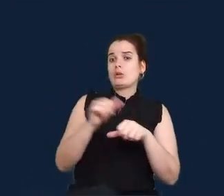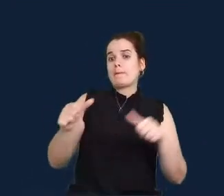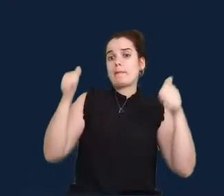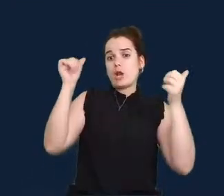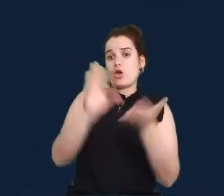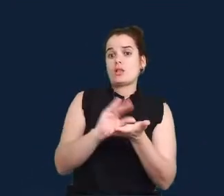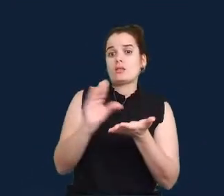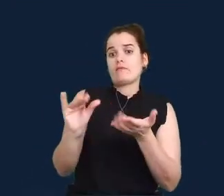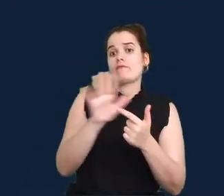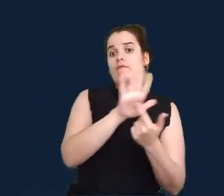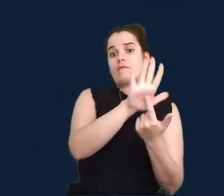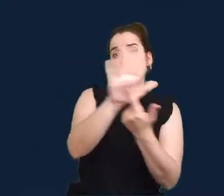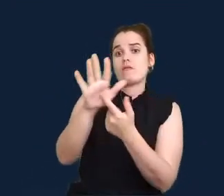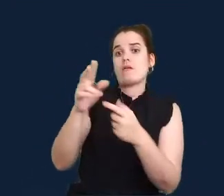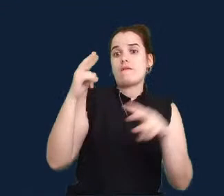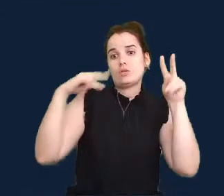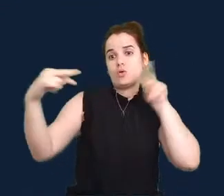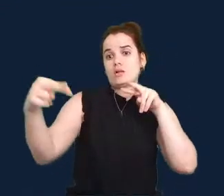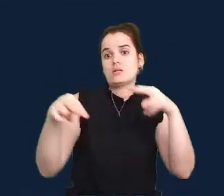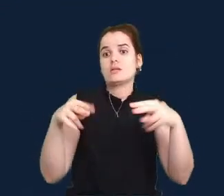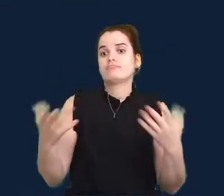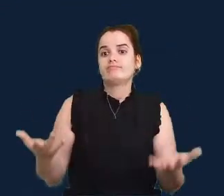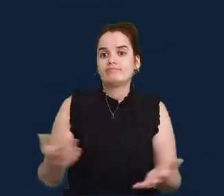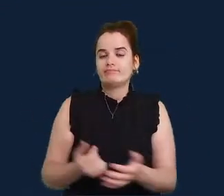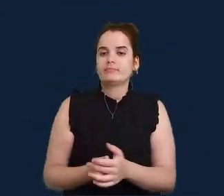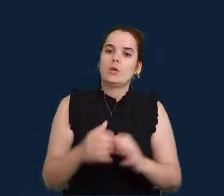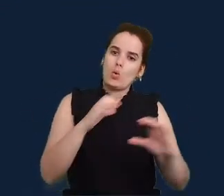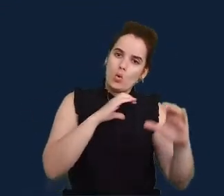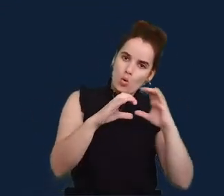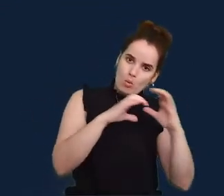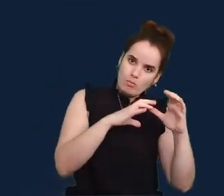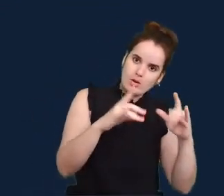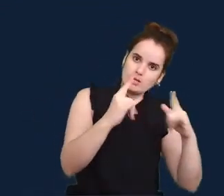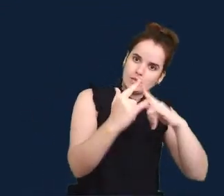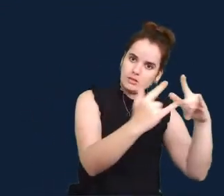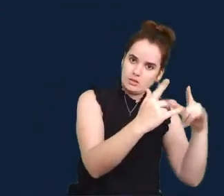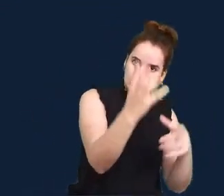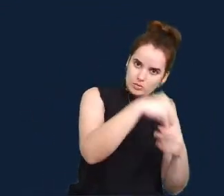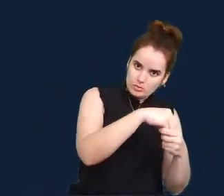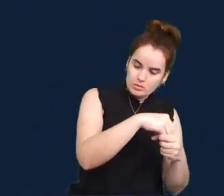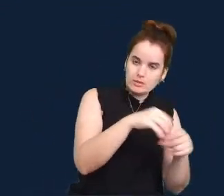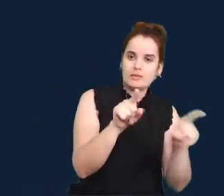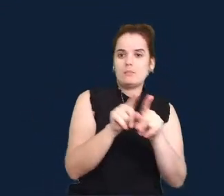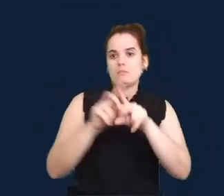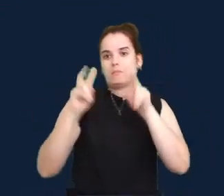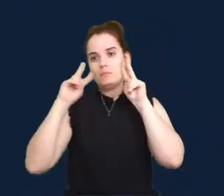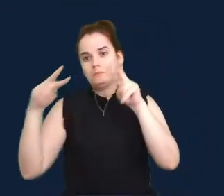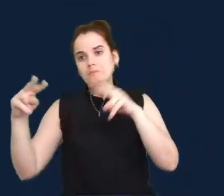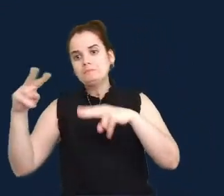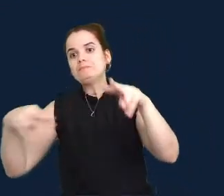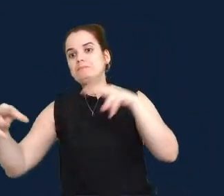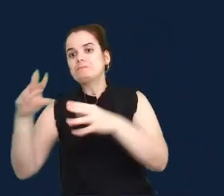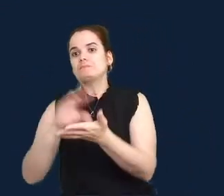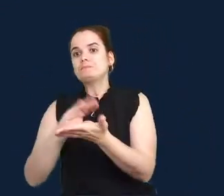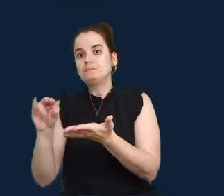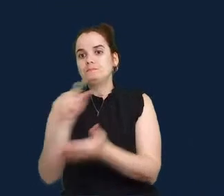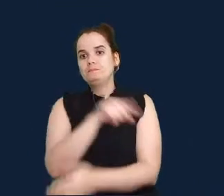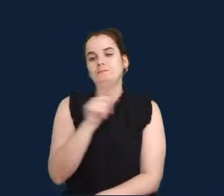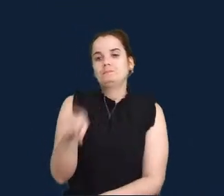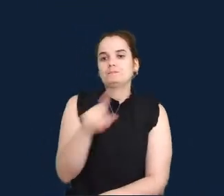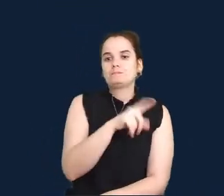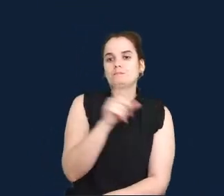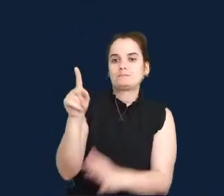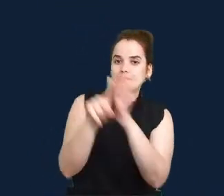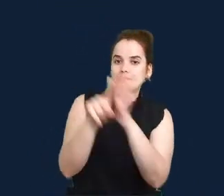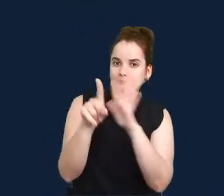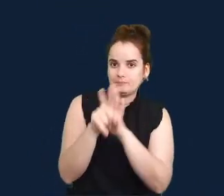institutional communication, and companies or public institutions that have to publish